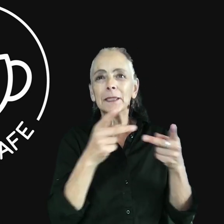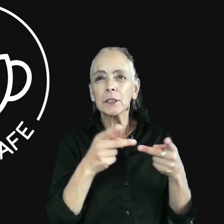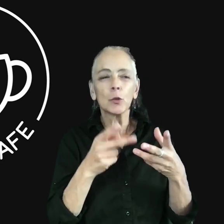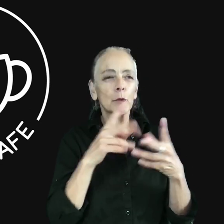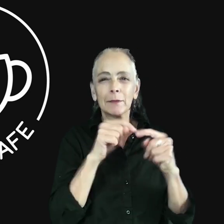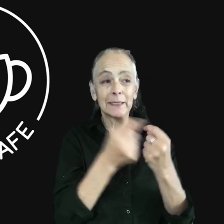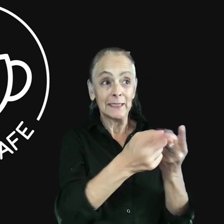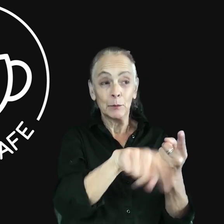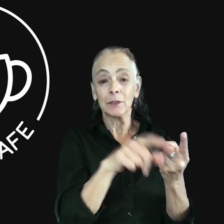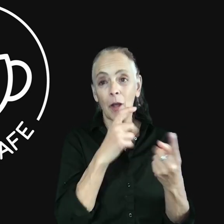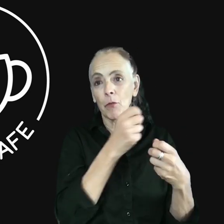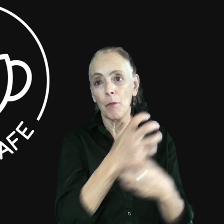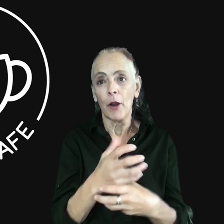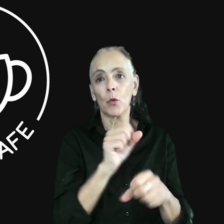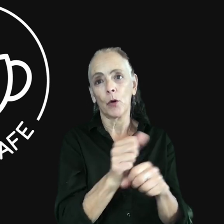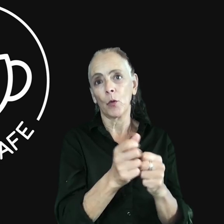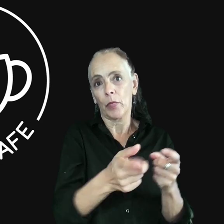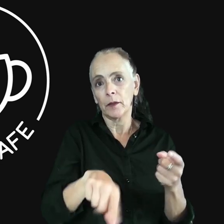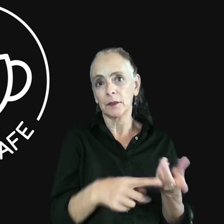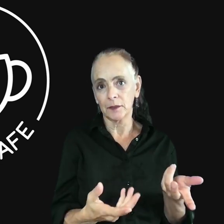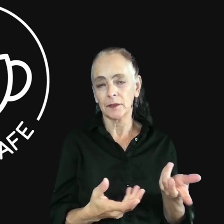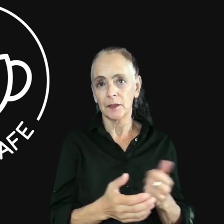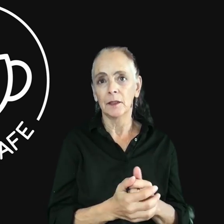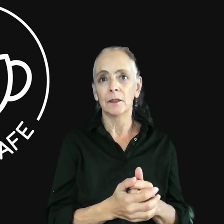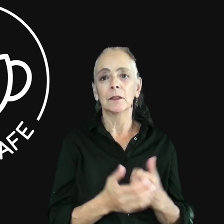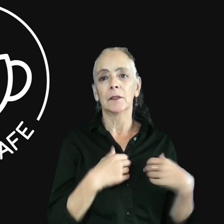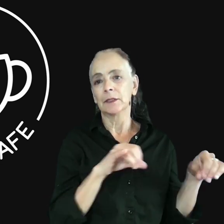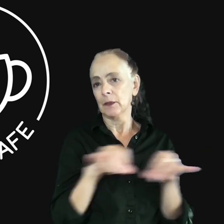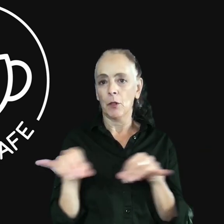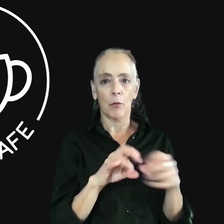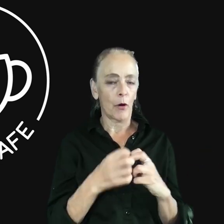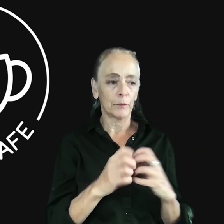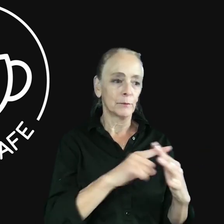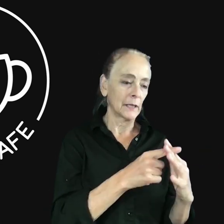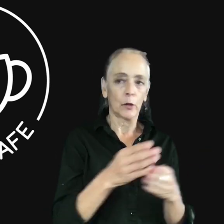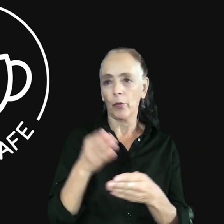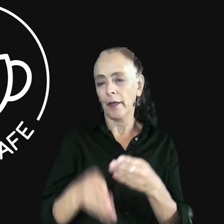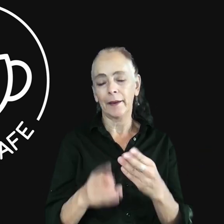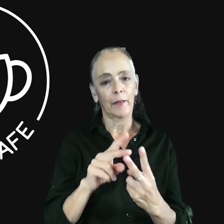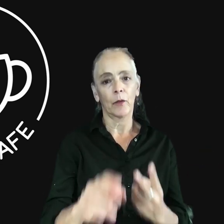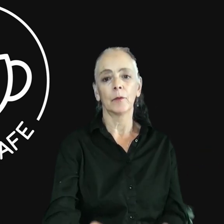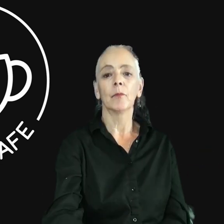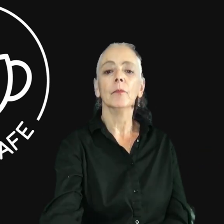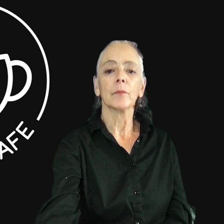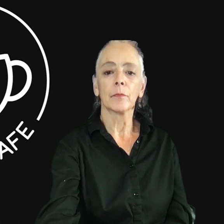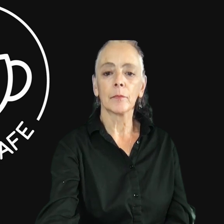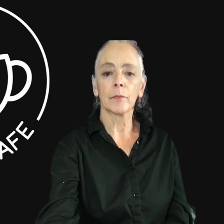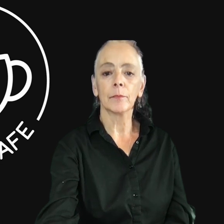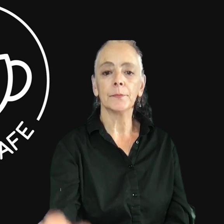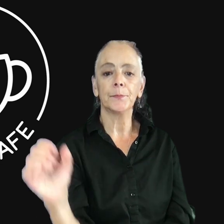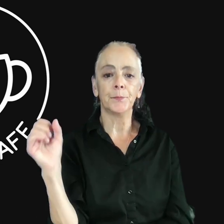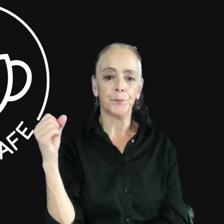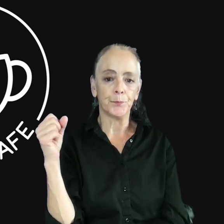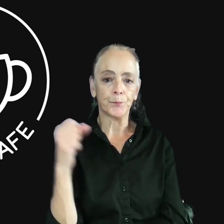prepared to work with us we can have similar problems whether we're at the beginning or the end yeah and you know